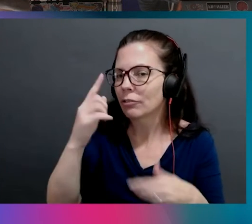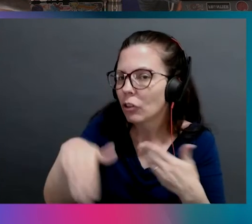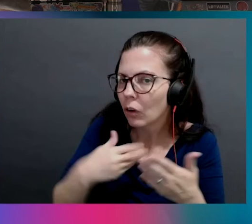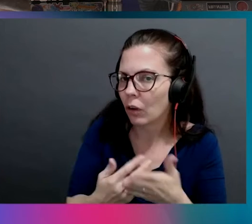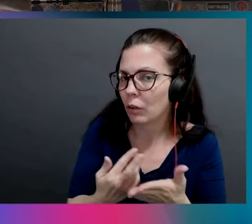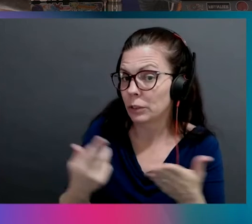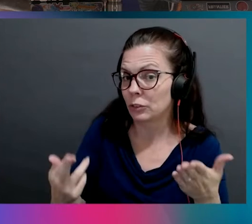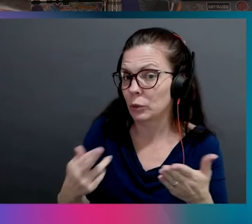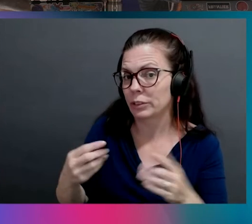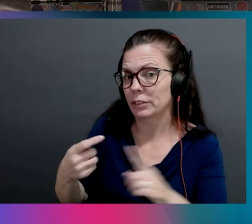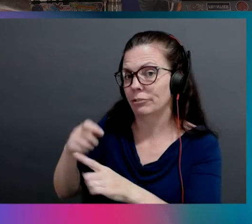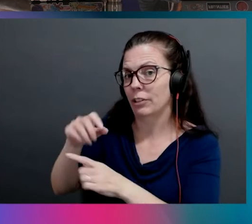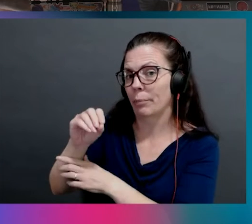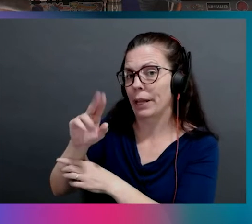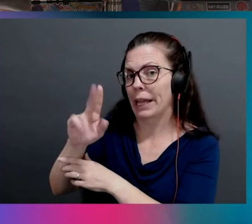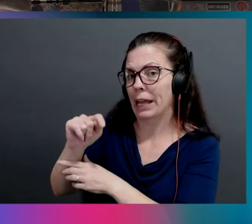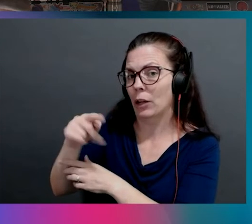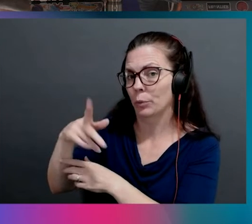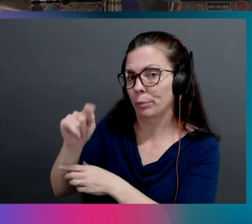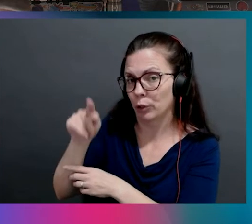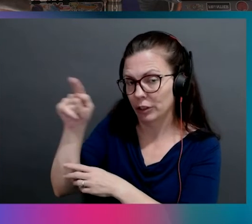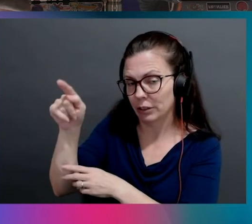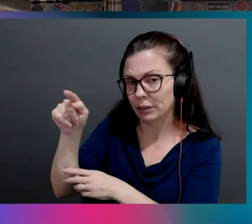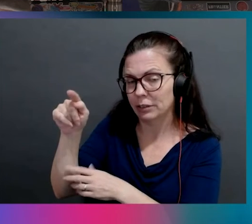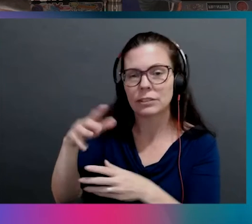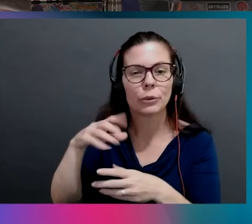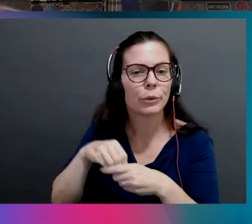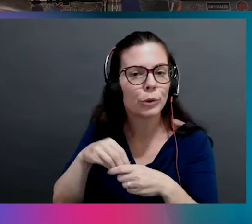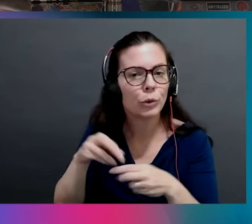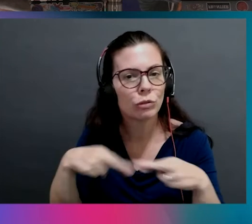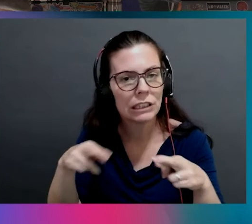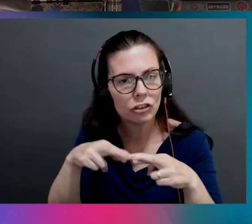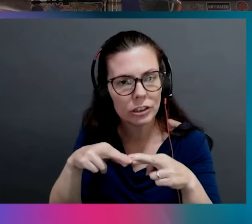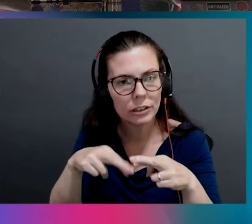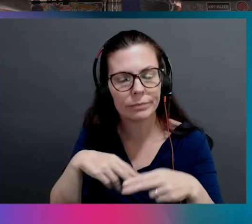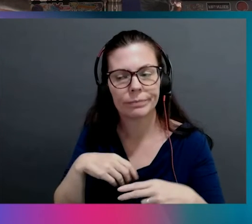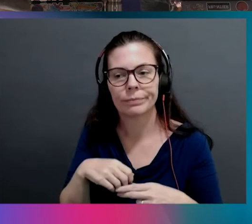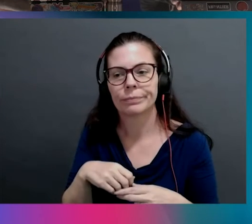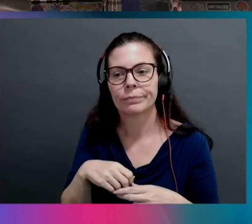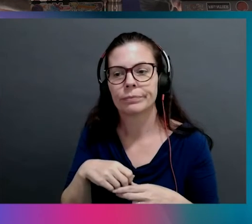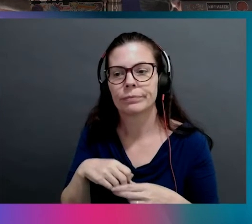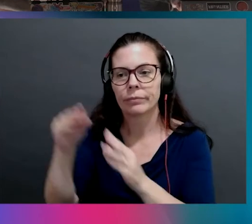the stack. So that includes the region.